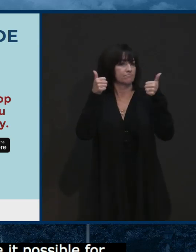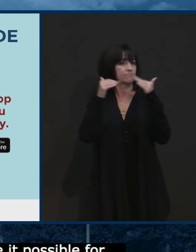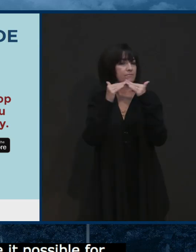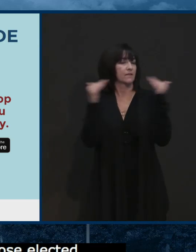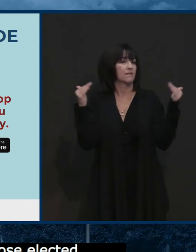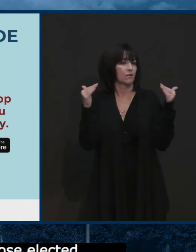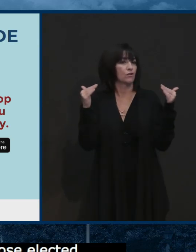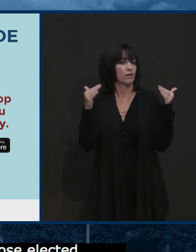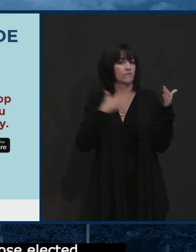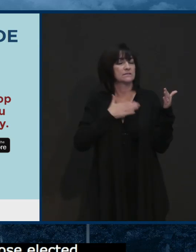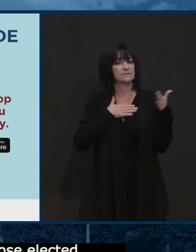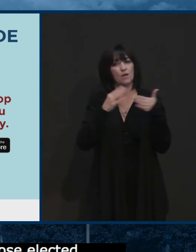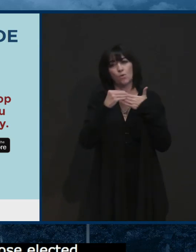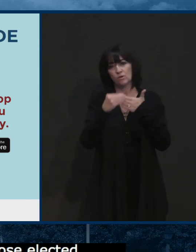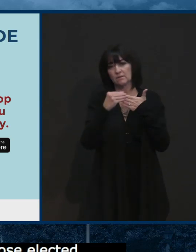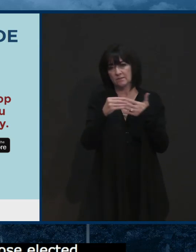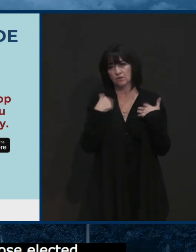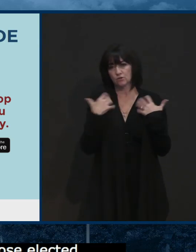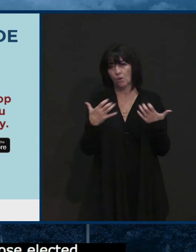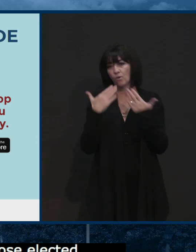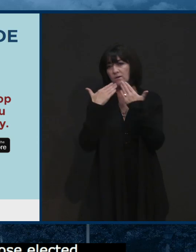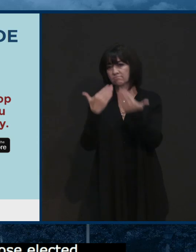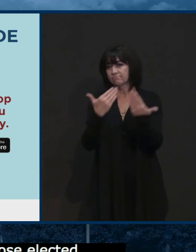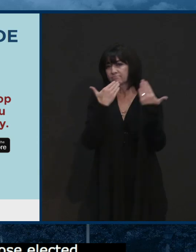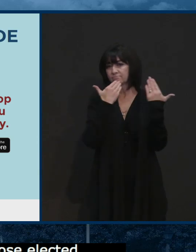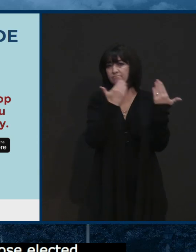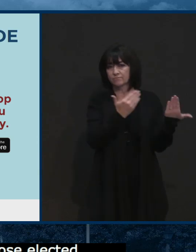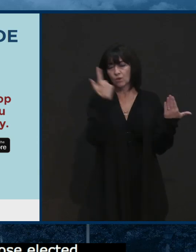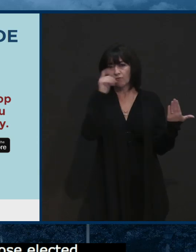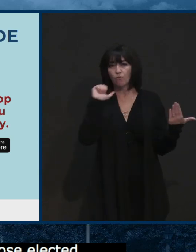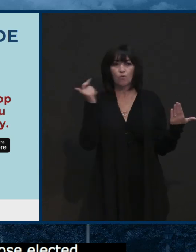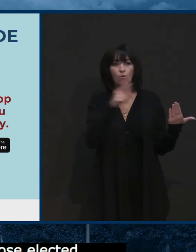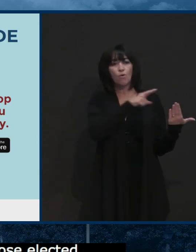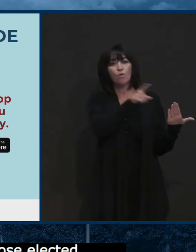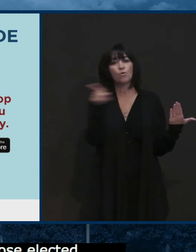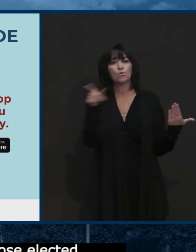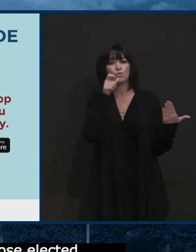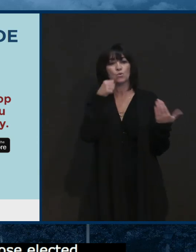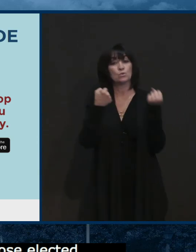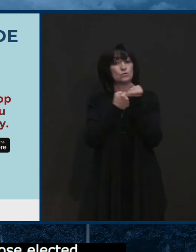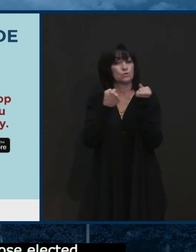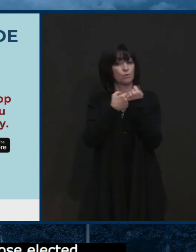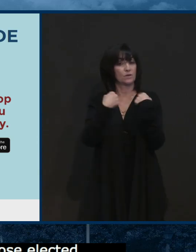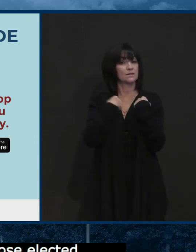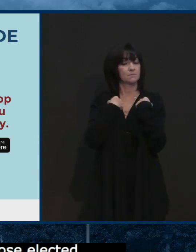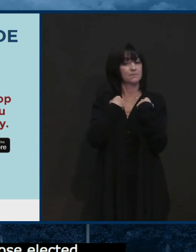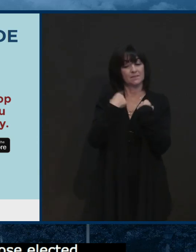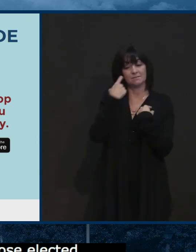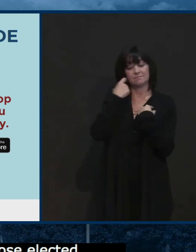want to just express my appreciation and thanks for those of you who supported me in the